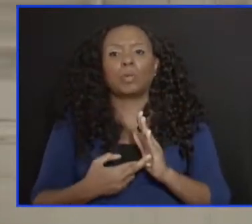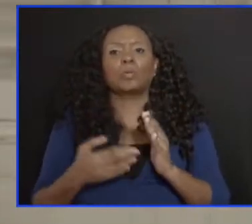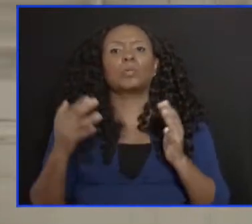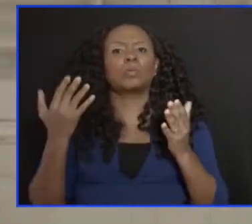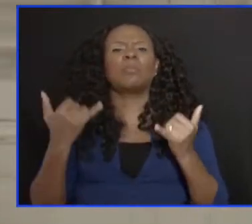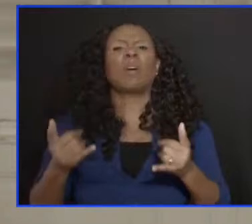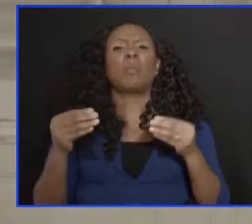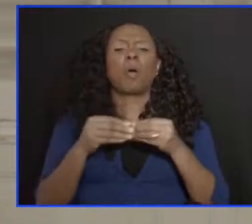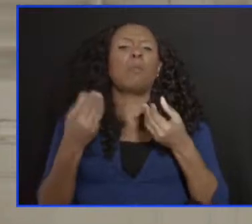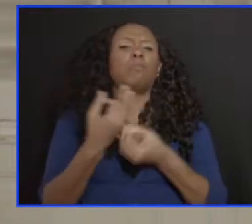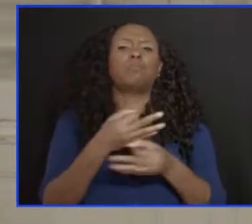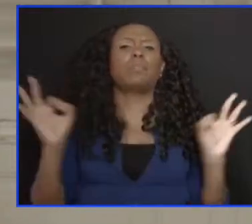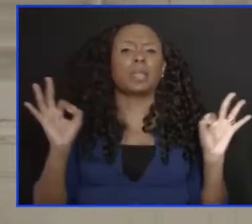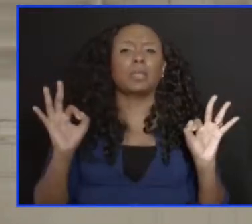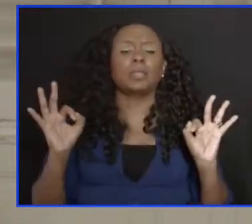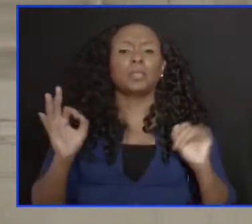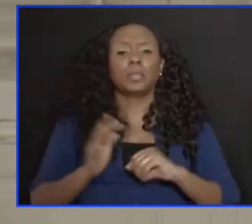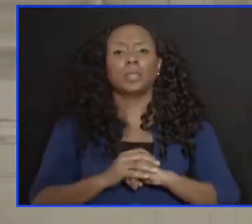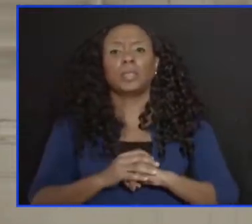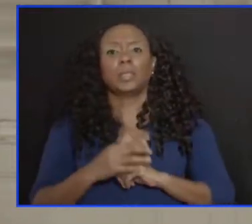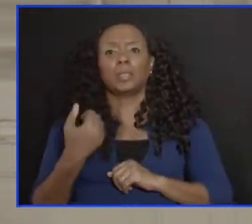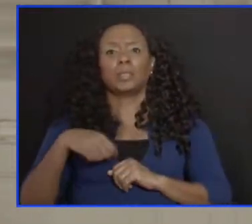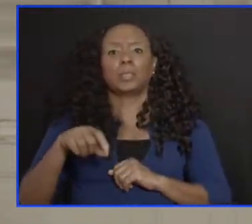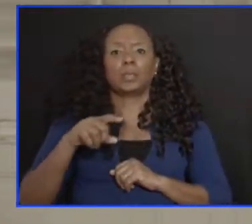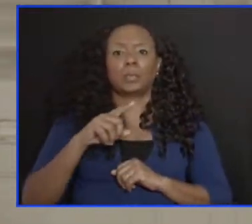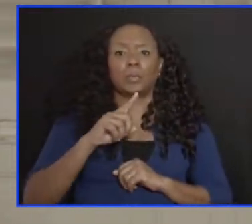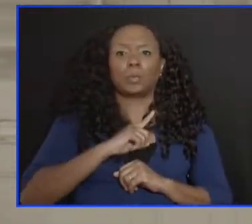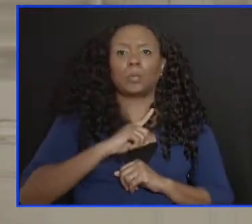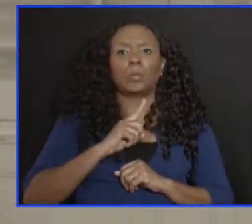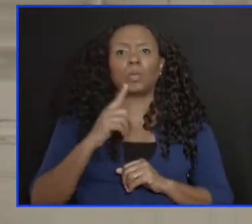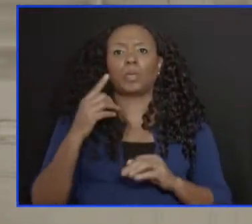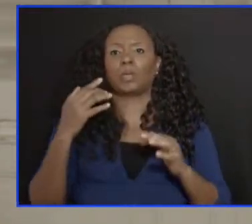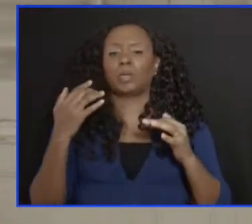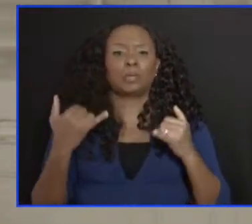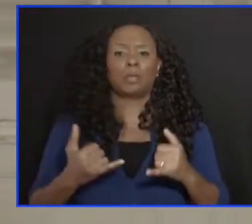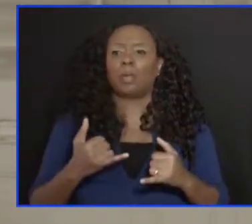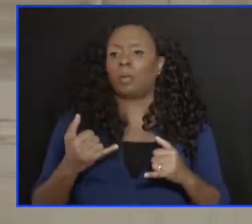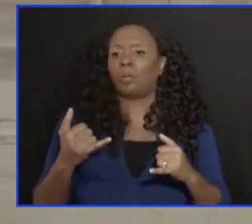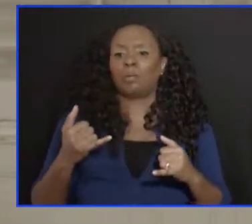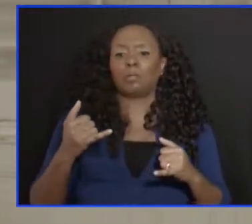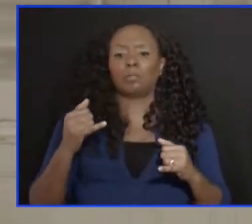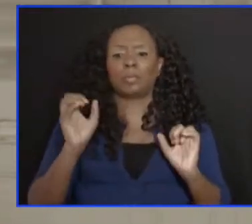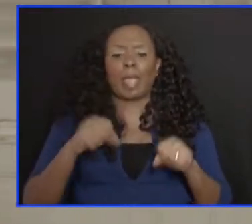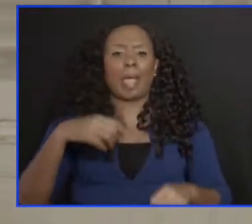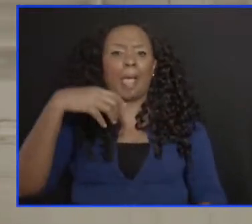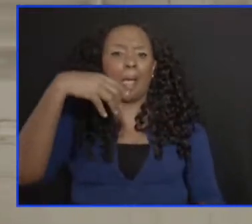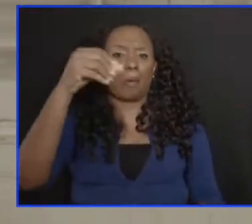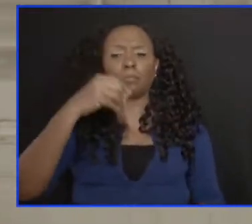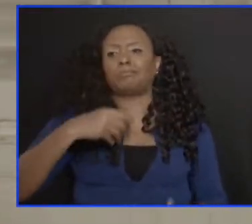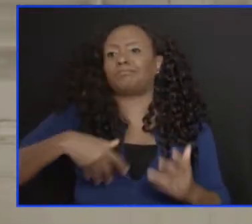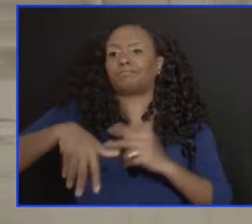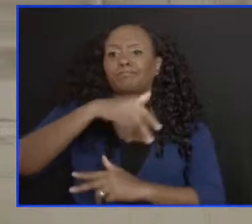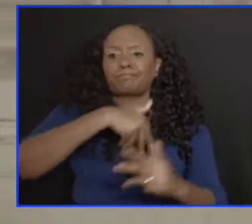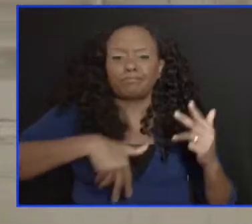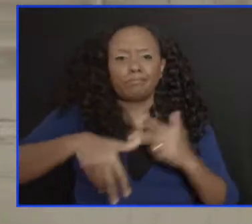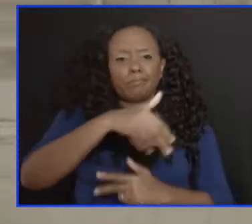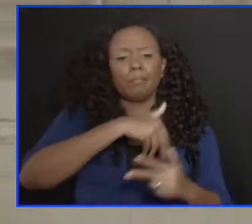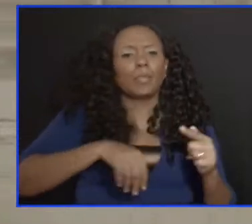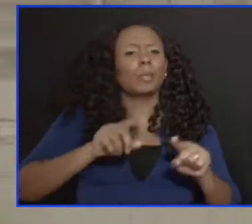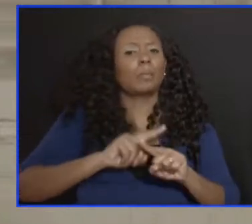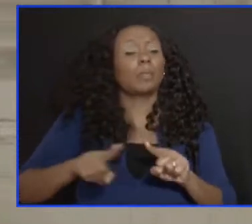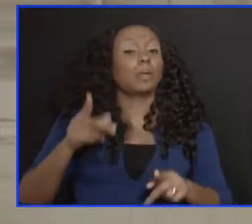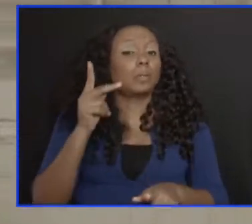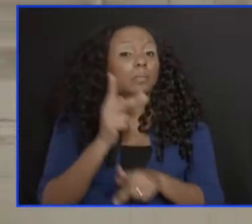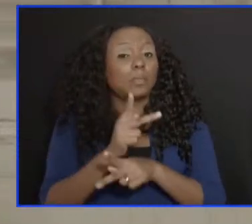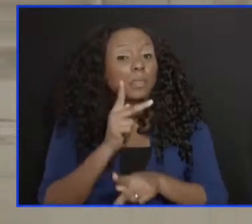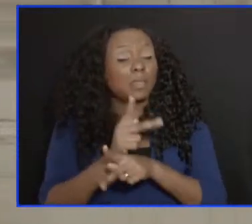think about ourselves and the ability for us to go out and do things that we have not done, certainly within the last year, or for some instances, the last 2